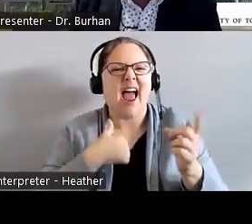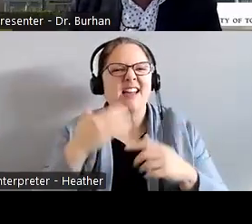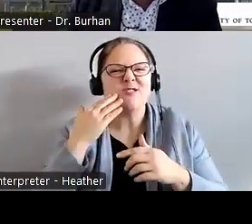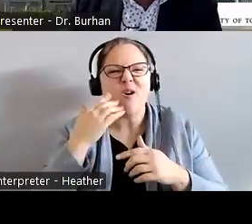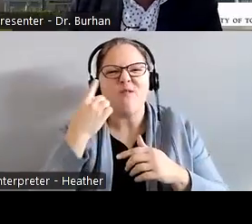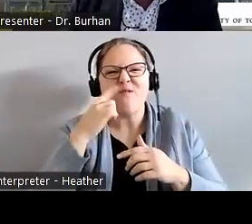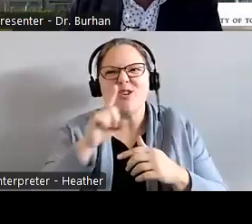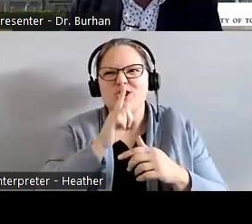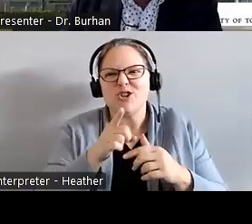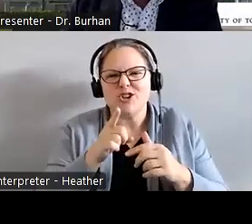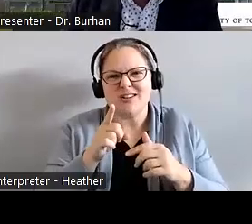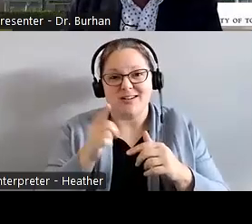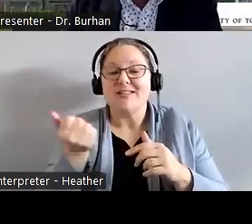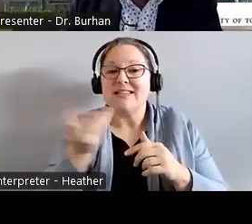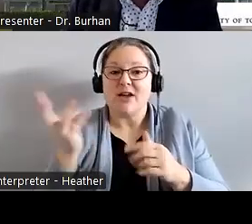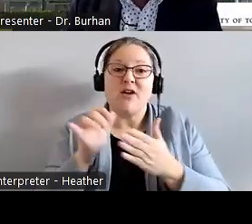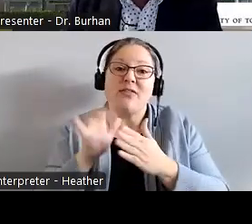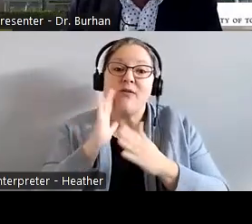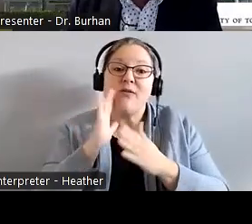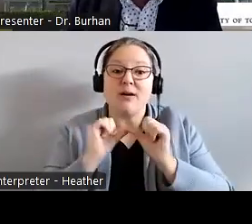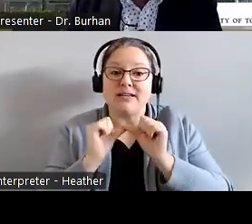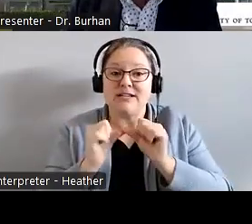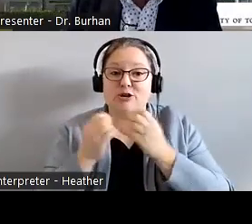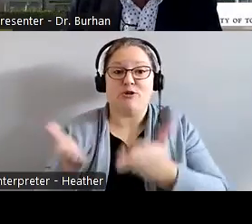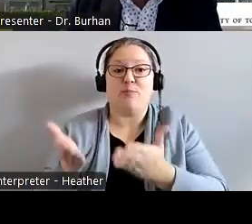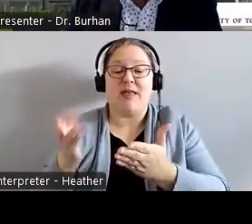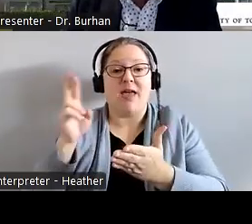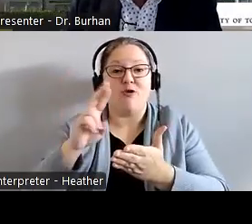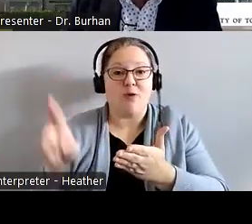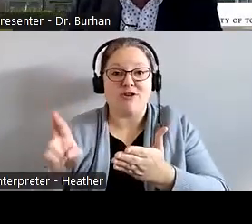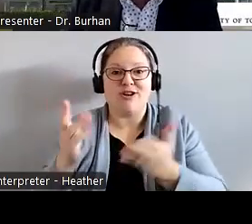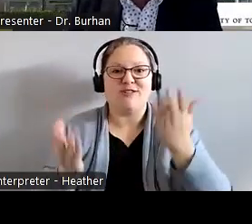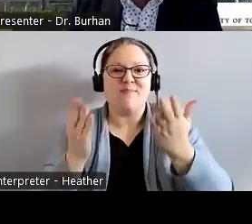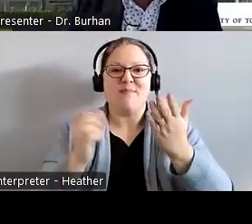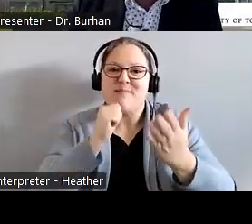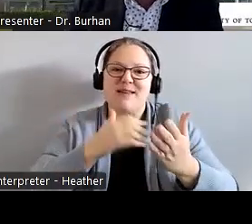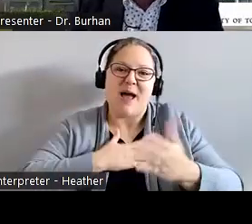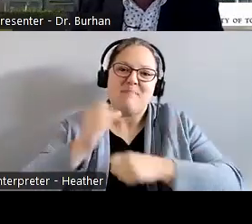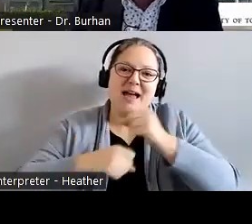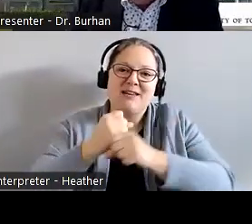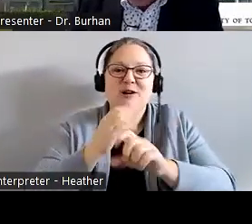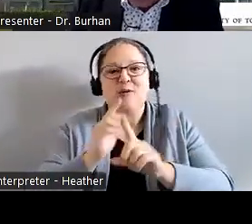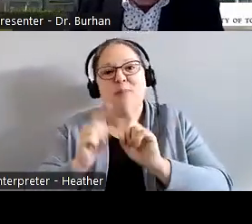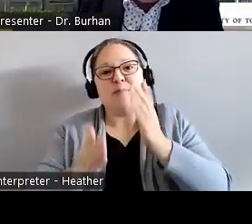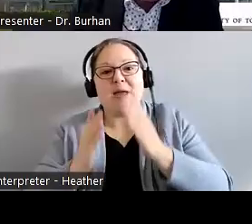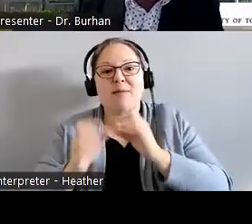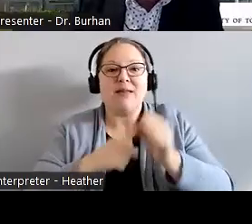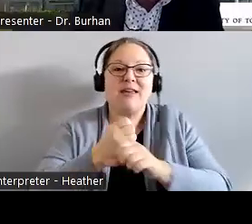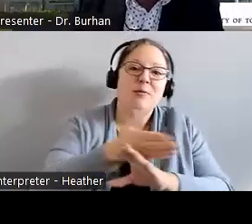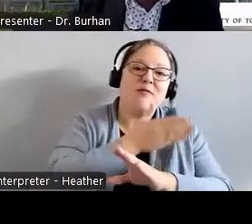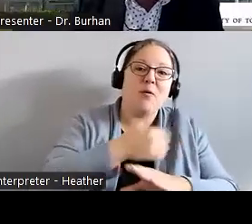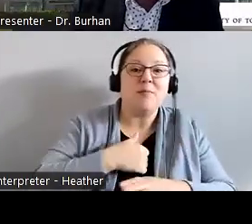is several that are continuing to be in Rochester. Maybe not my year, but the year before and after.